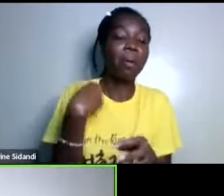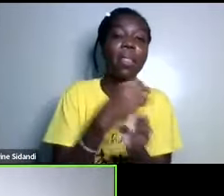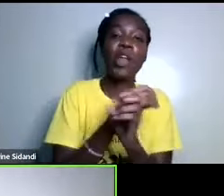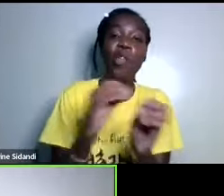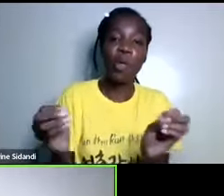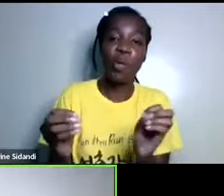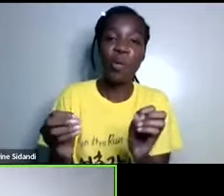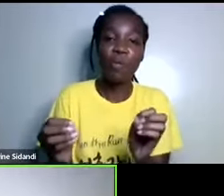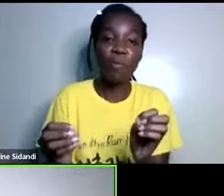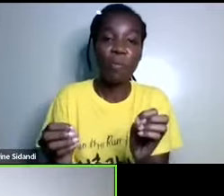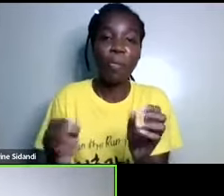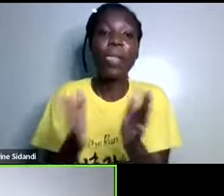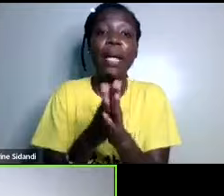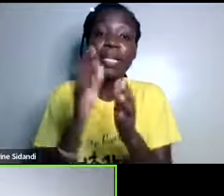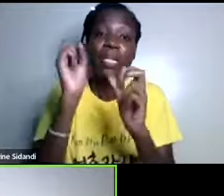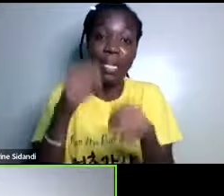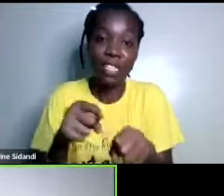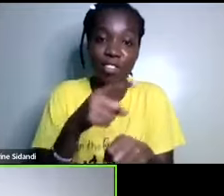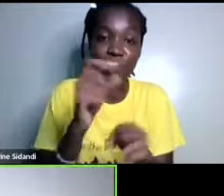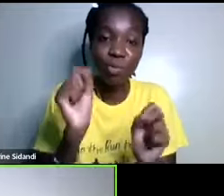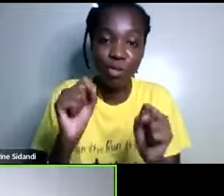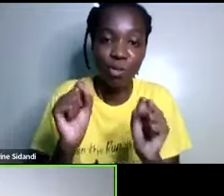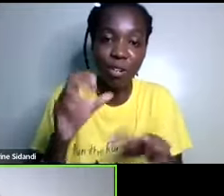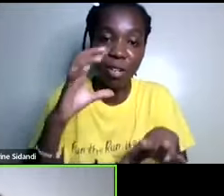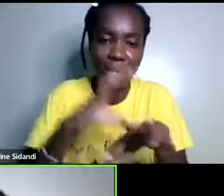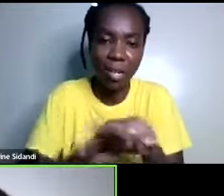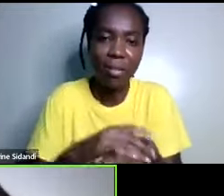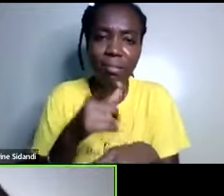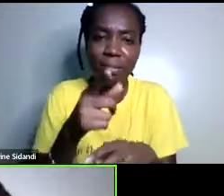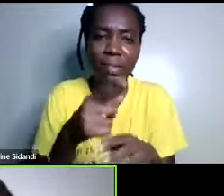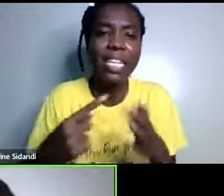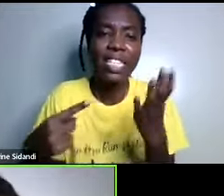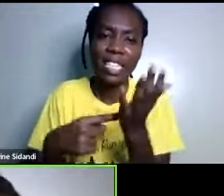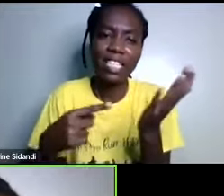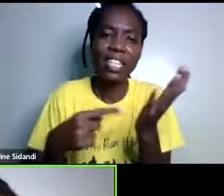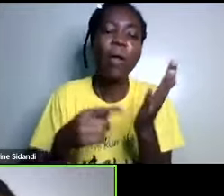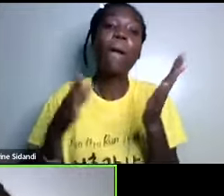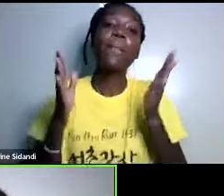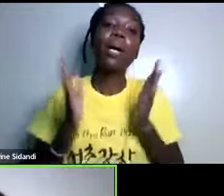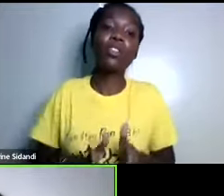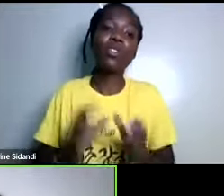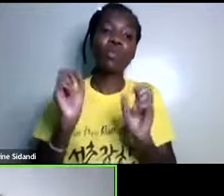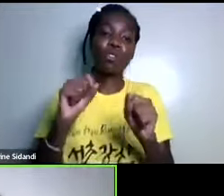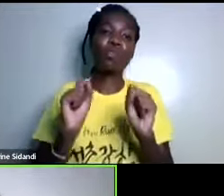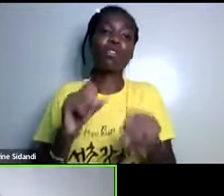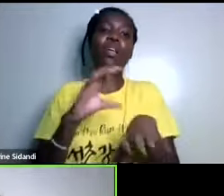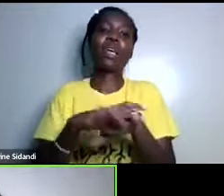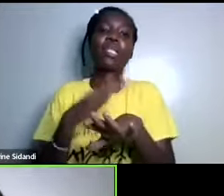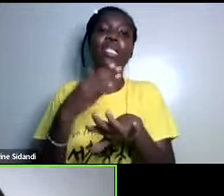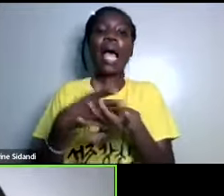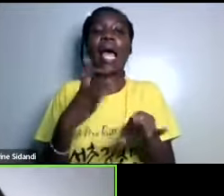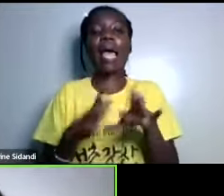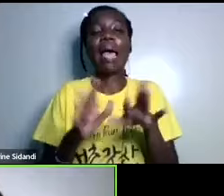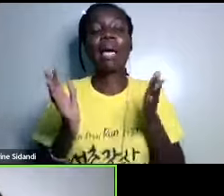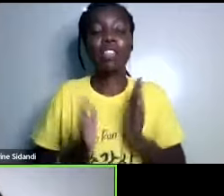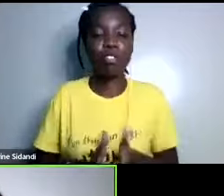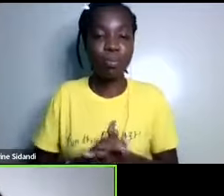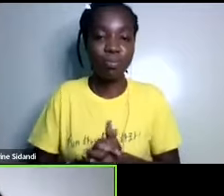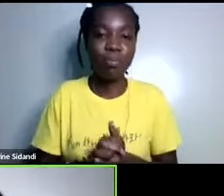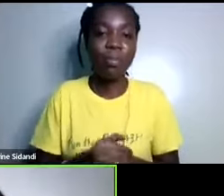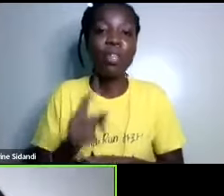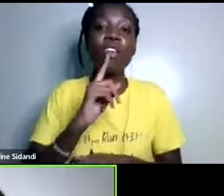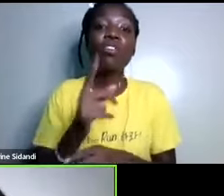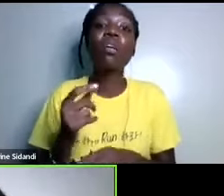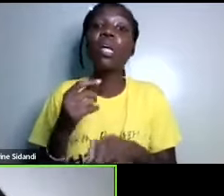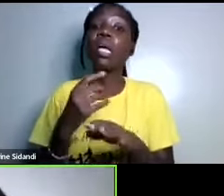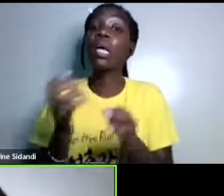And yes, you can get Bavi to hire you a digital person for sure, for sure, for sure. So explains why I'm not making money